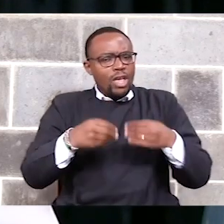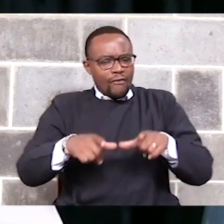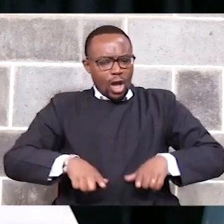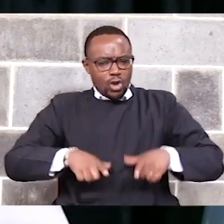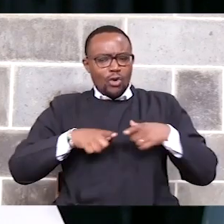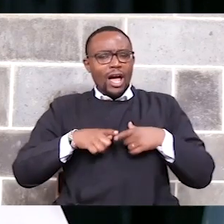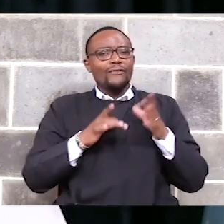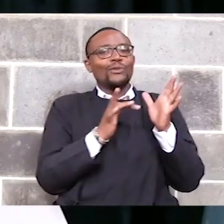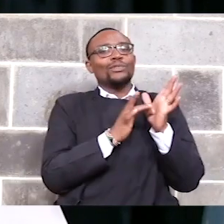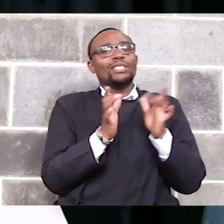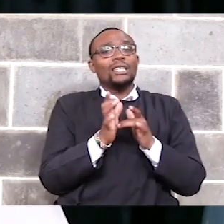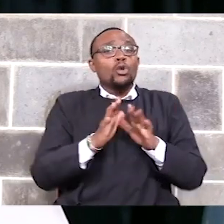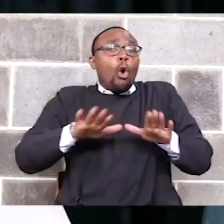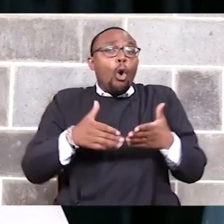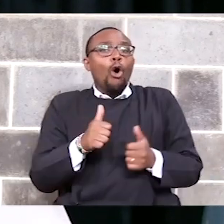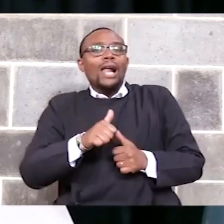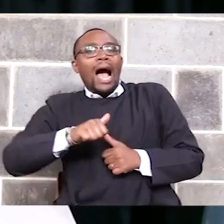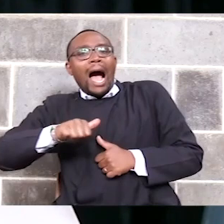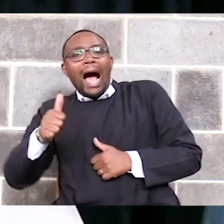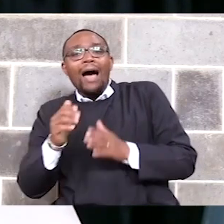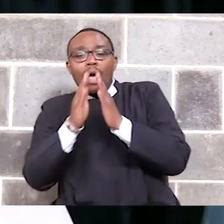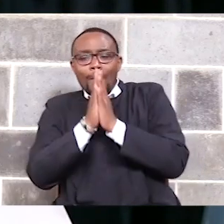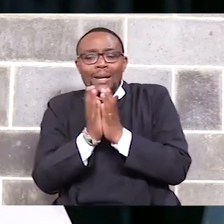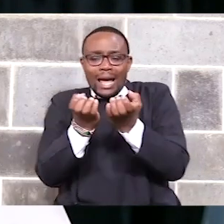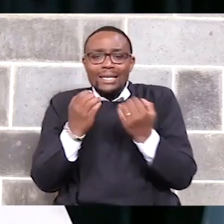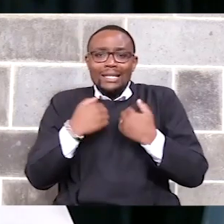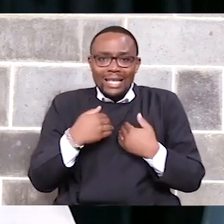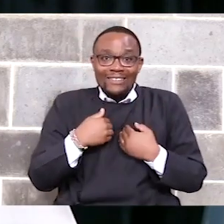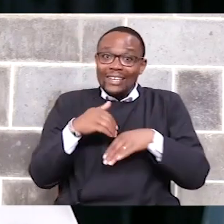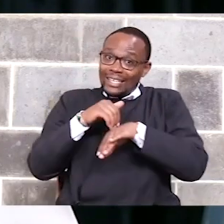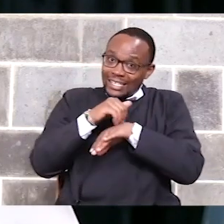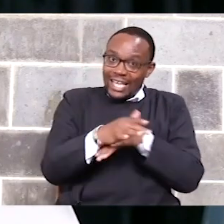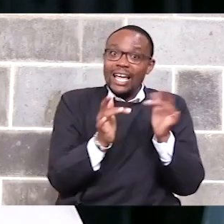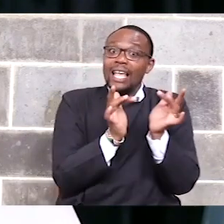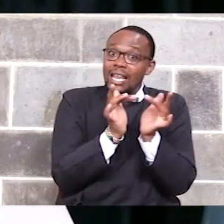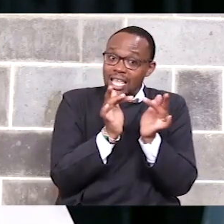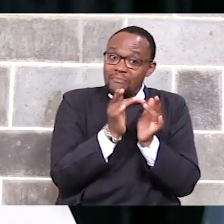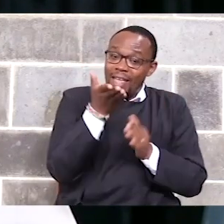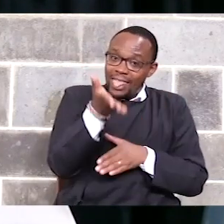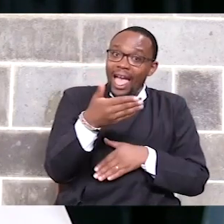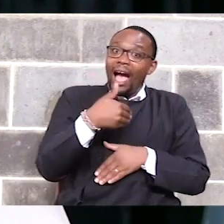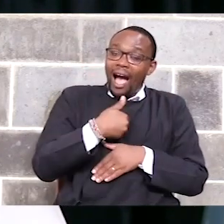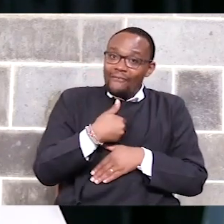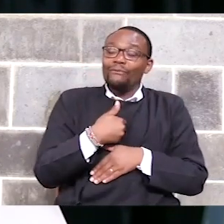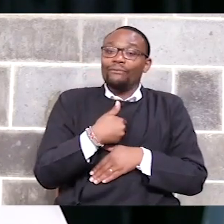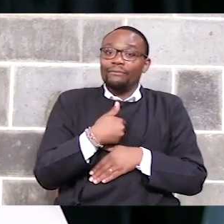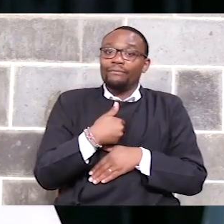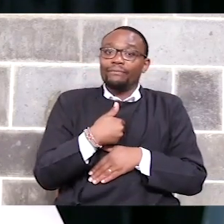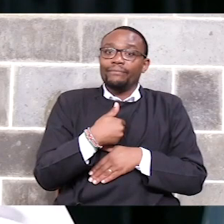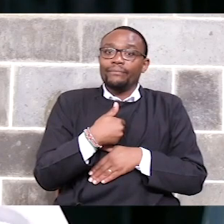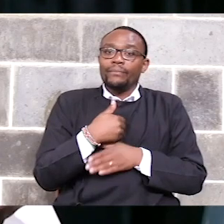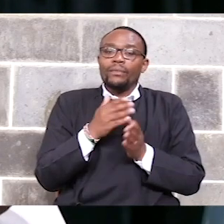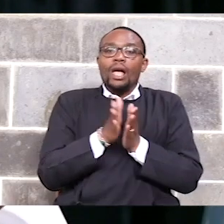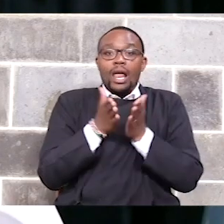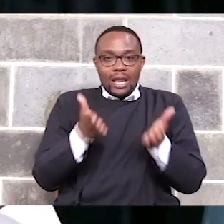if you have other prayer needs, kindly send us an email as provided on your screens. And